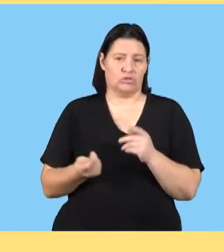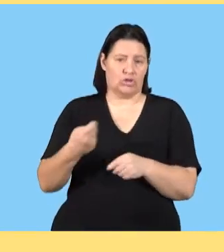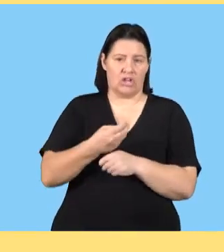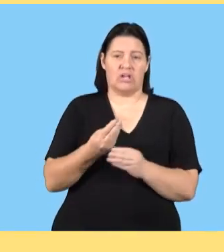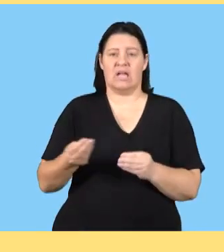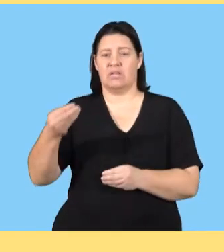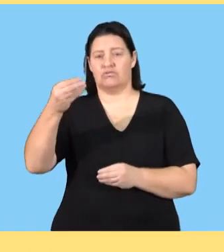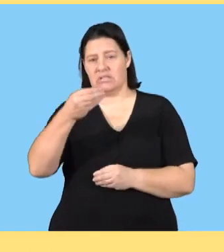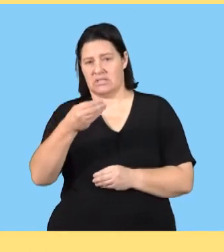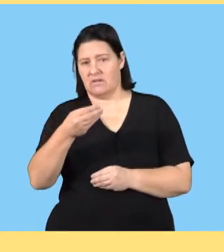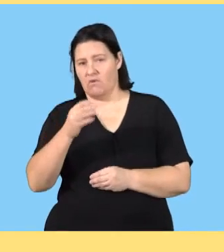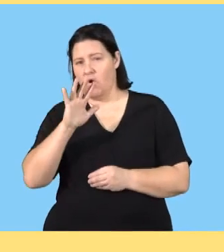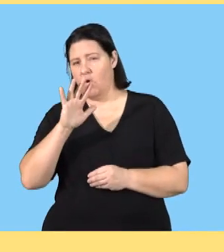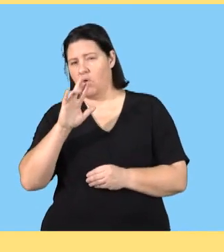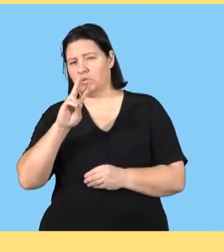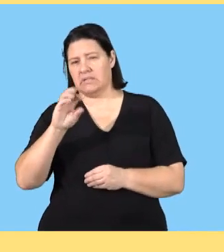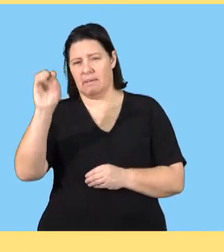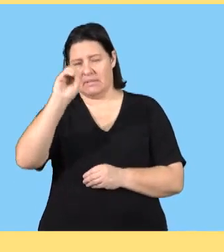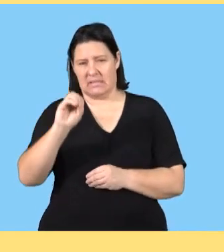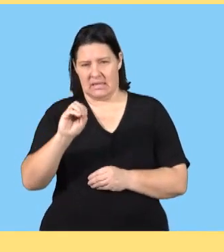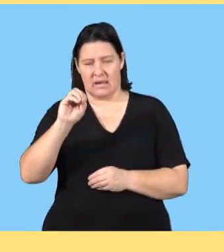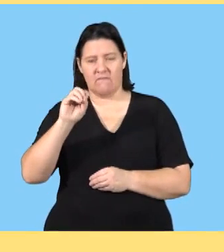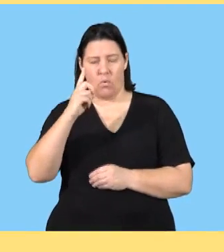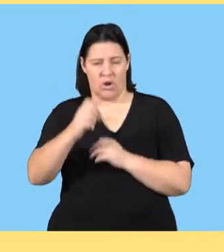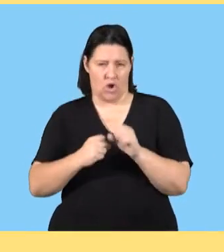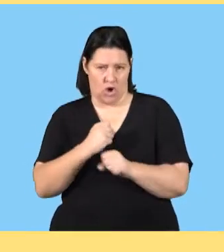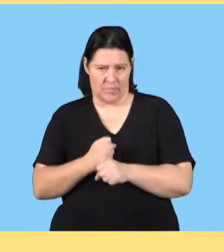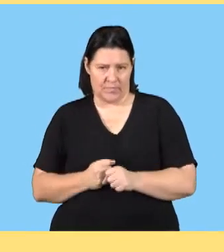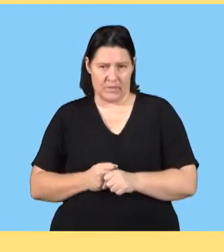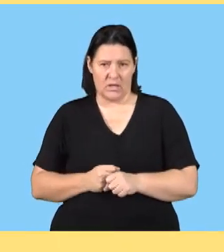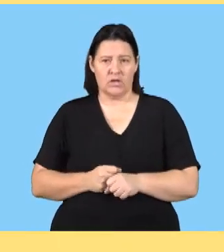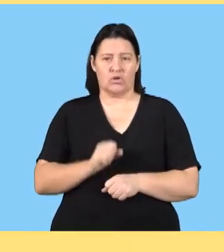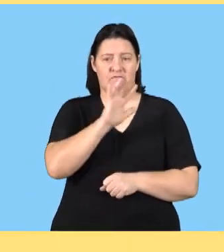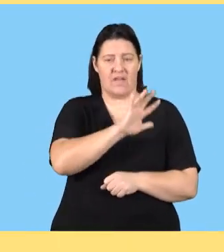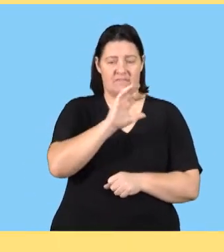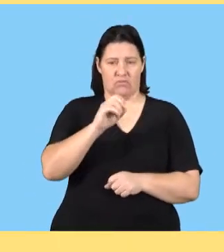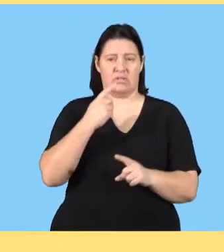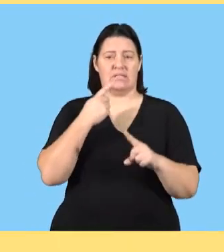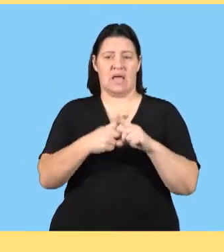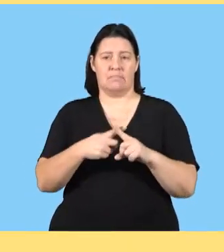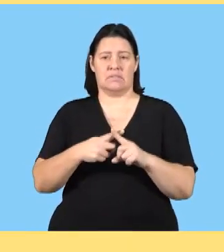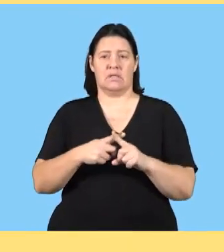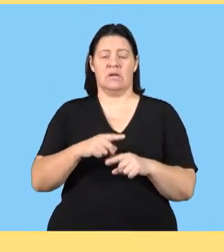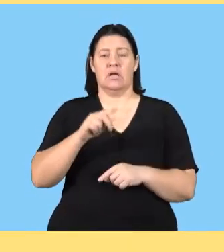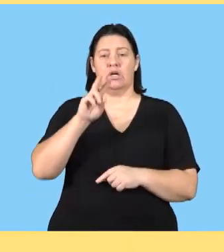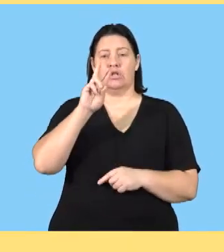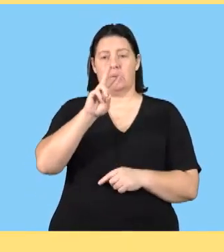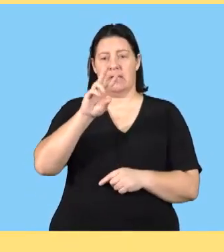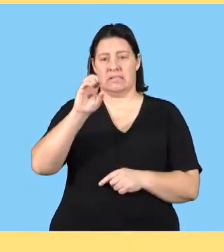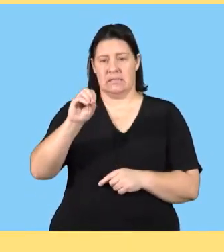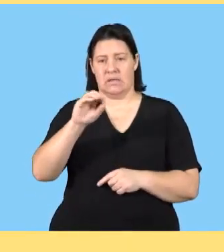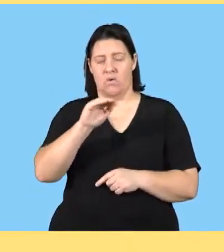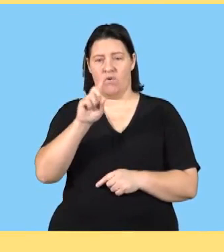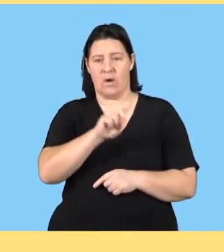500 is what is overdue on the account. The interest is 20% and it has